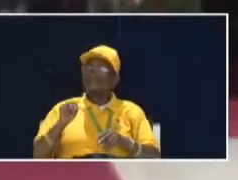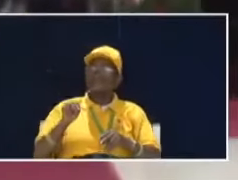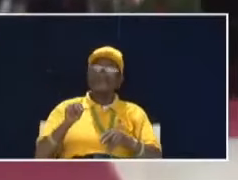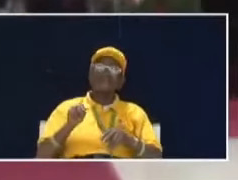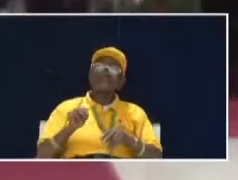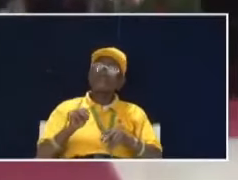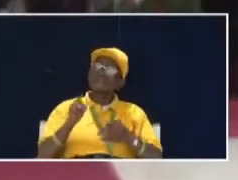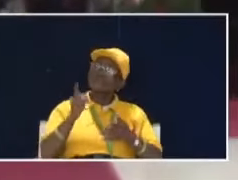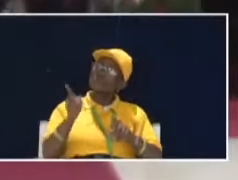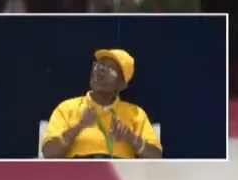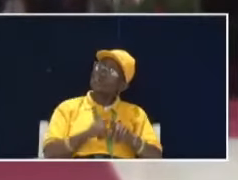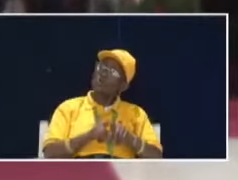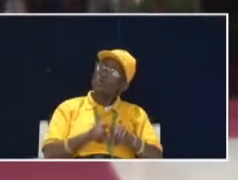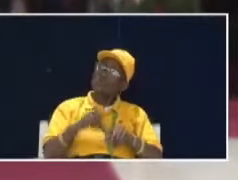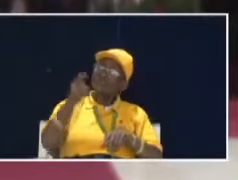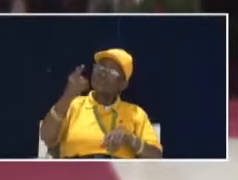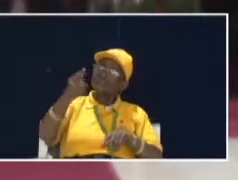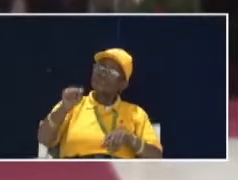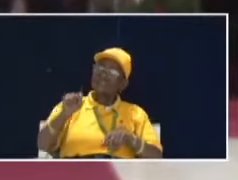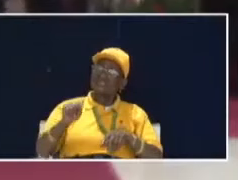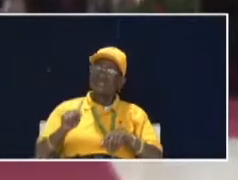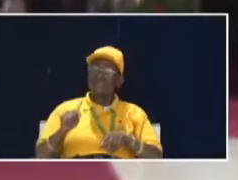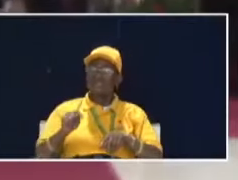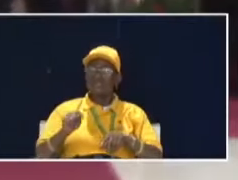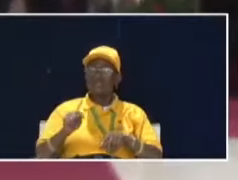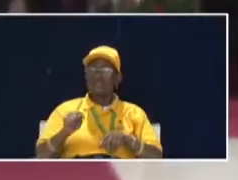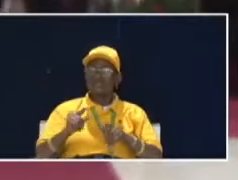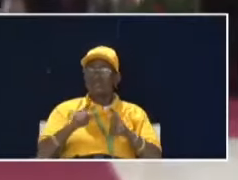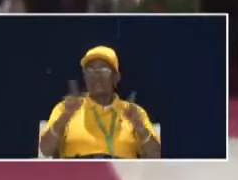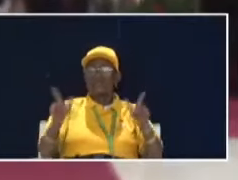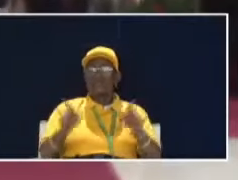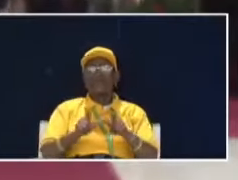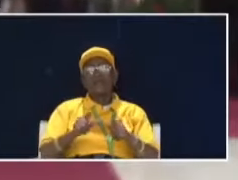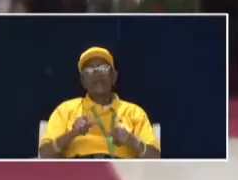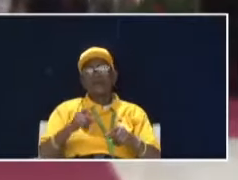So the local government